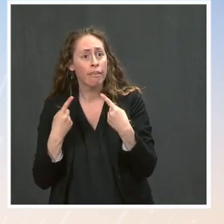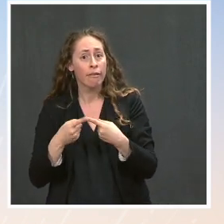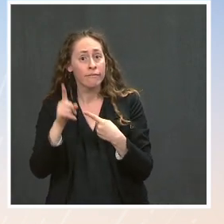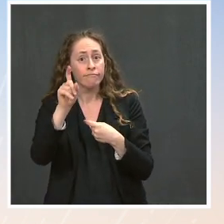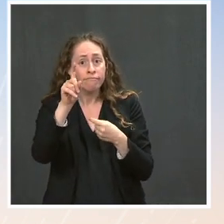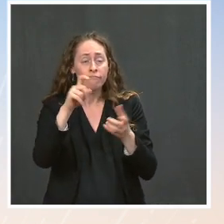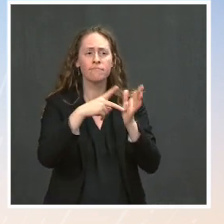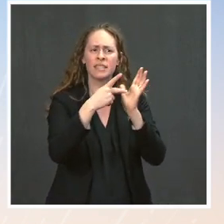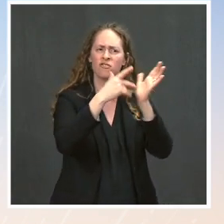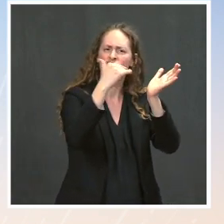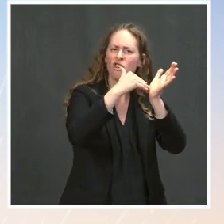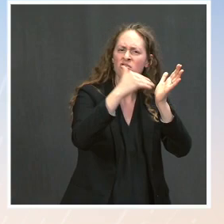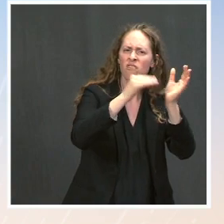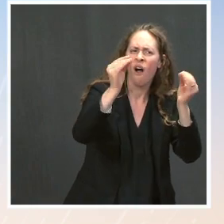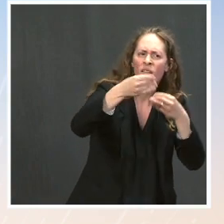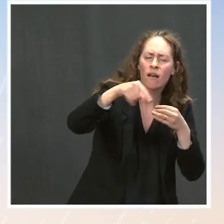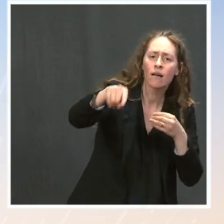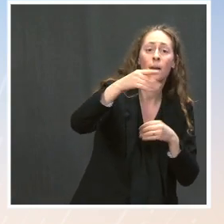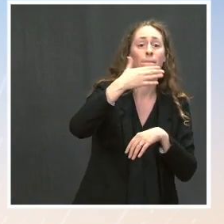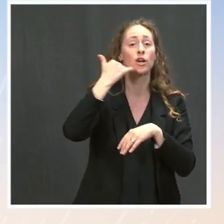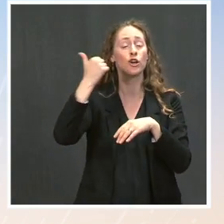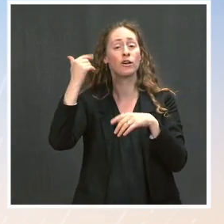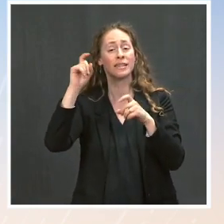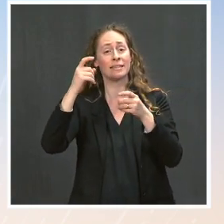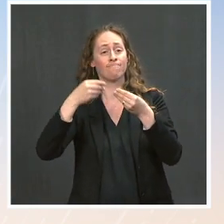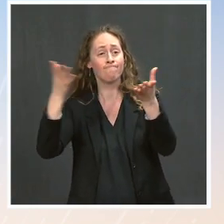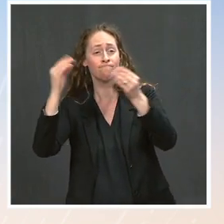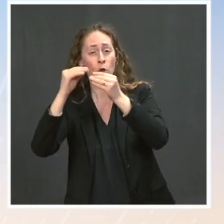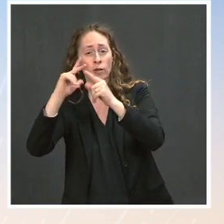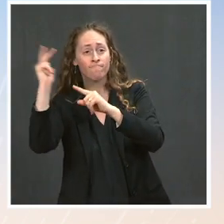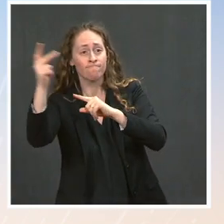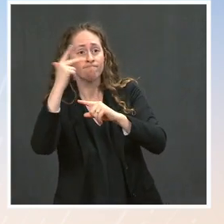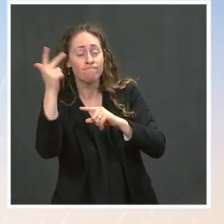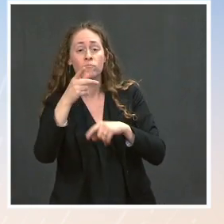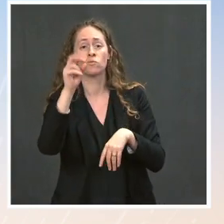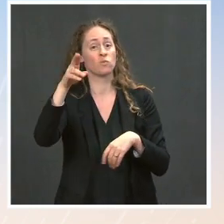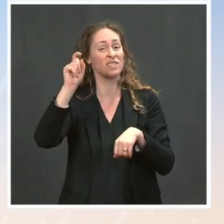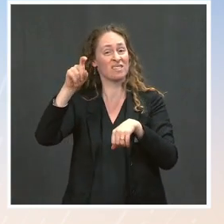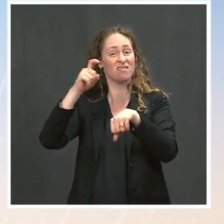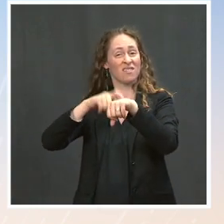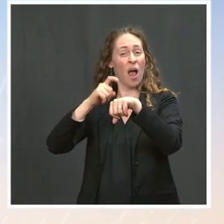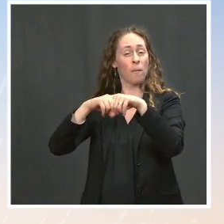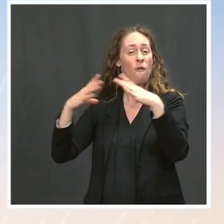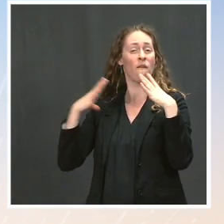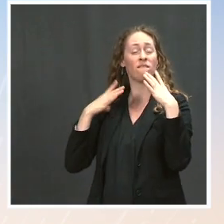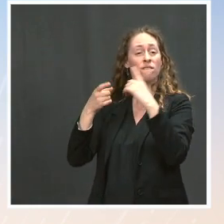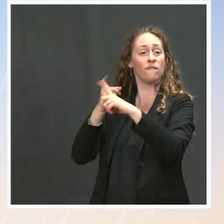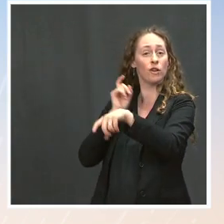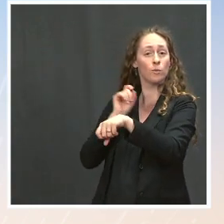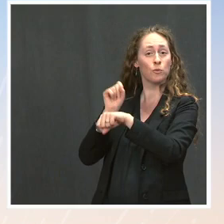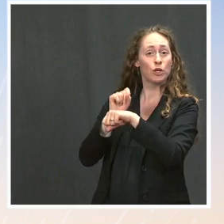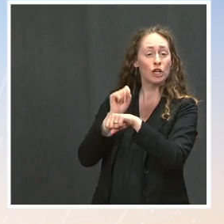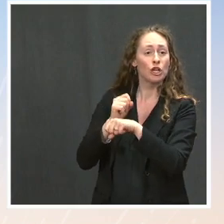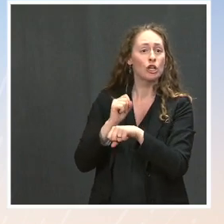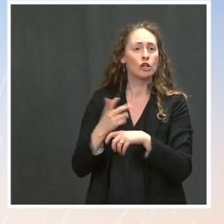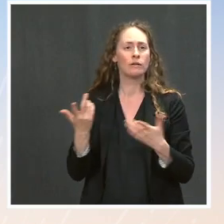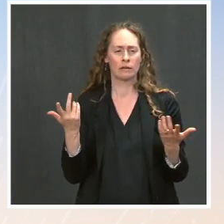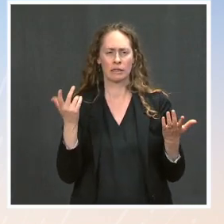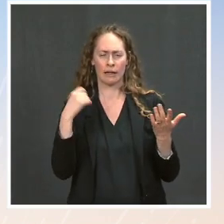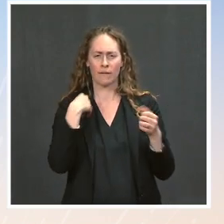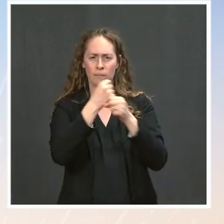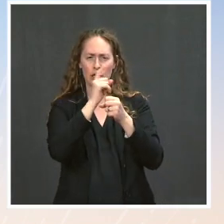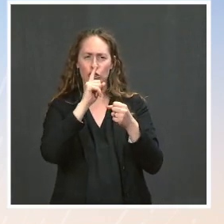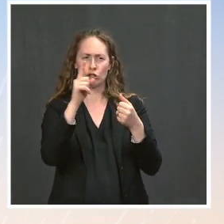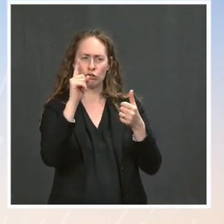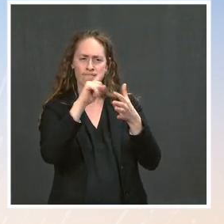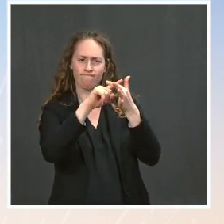sites, helping workers get paid time off, that's all a part of our effort to ensure people are getting both doses of the vaccine if they're doing the